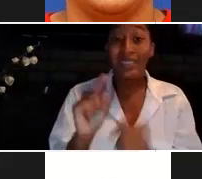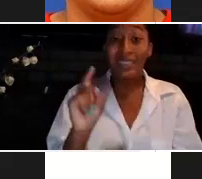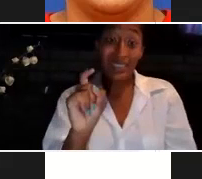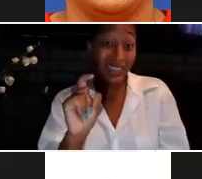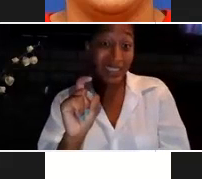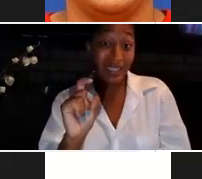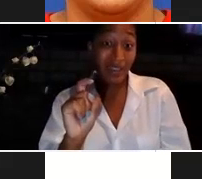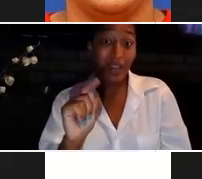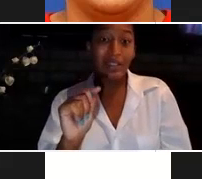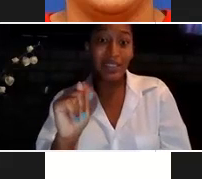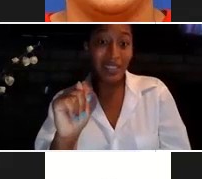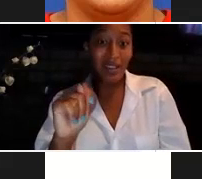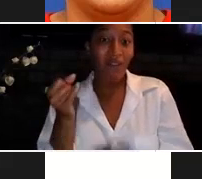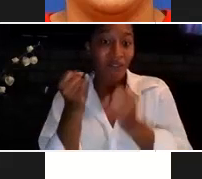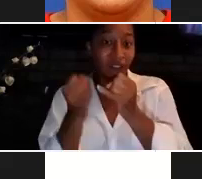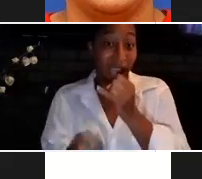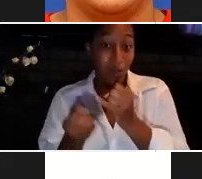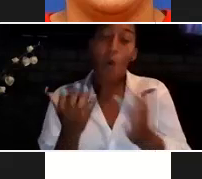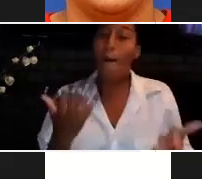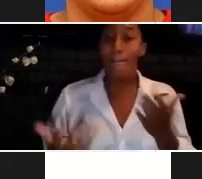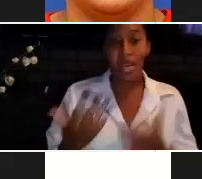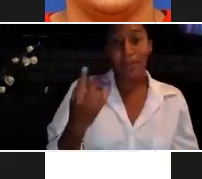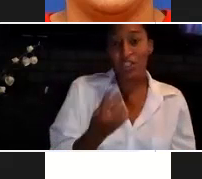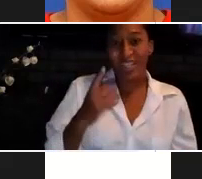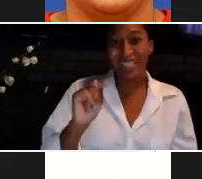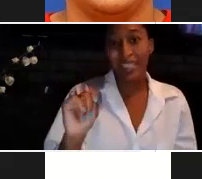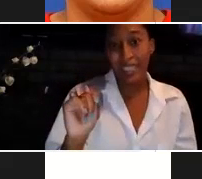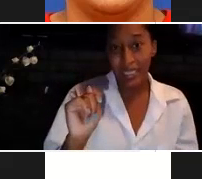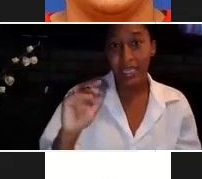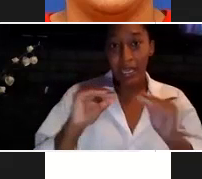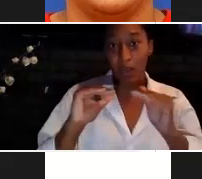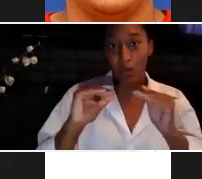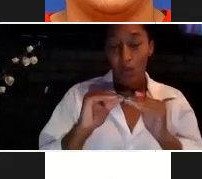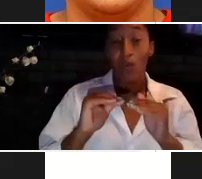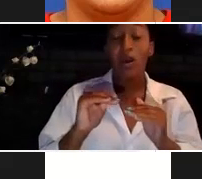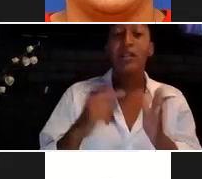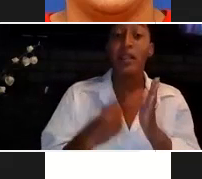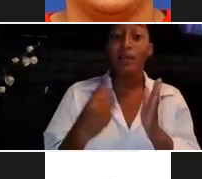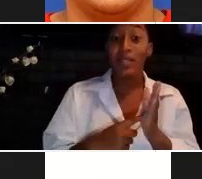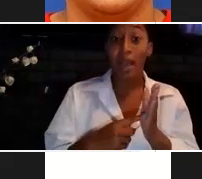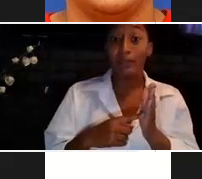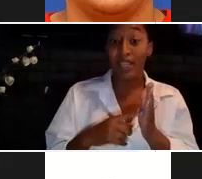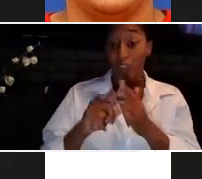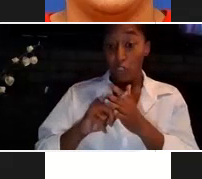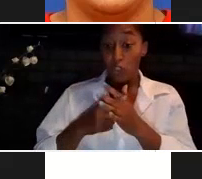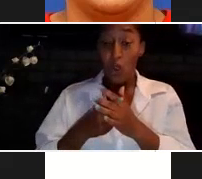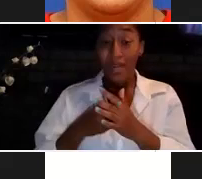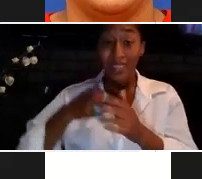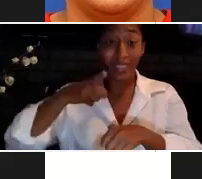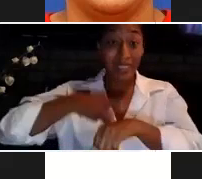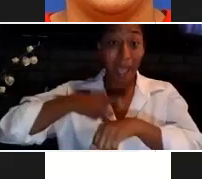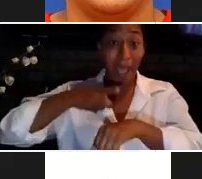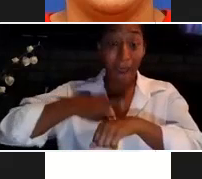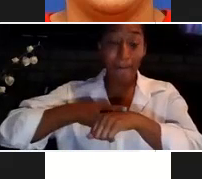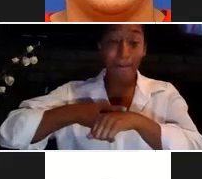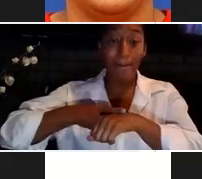don't need to distinguish, we don't need to subtract 0 every single time. Just say the delta